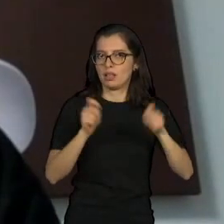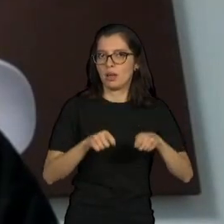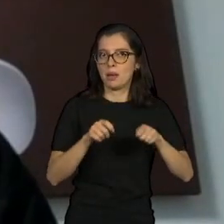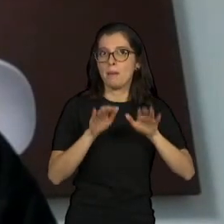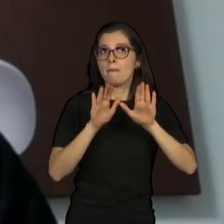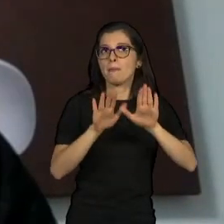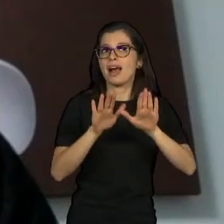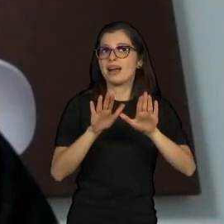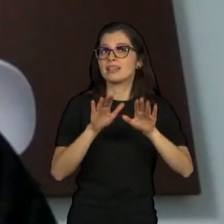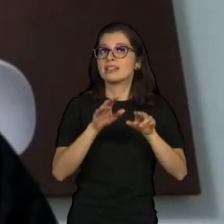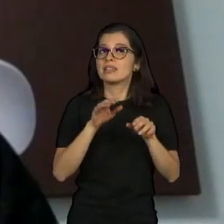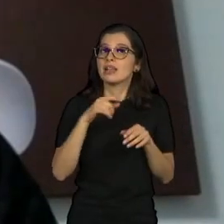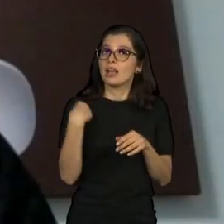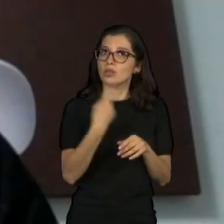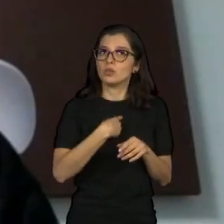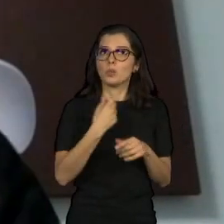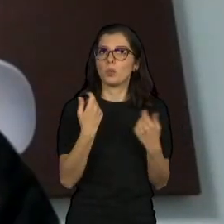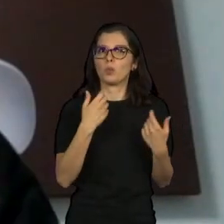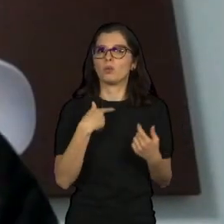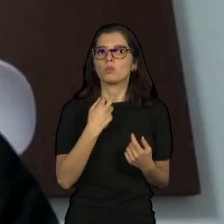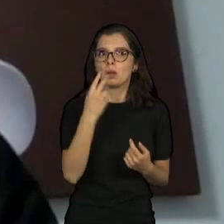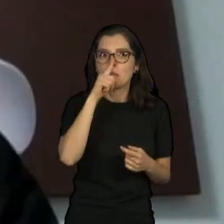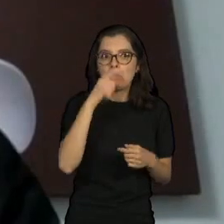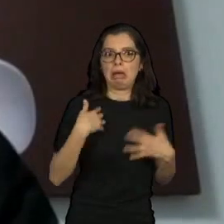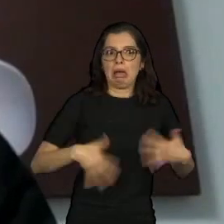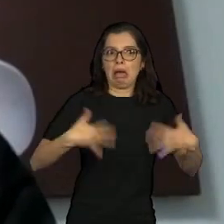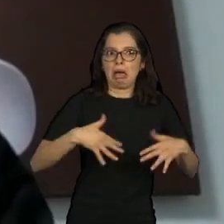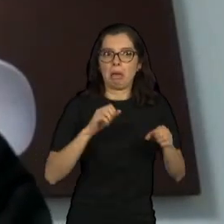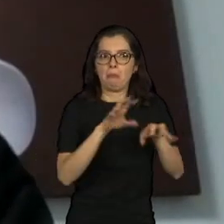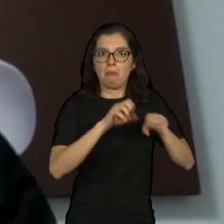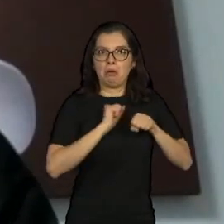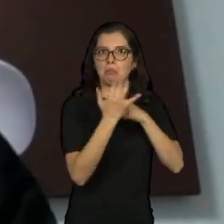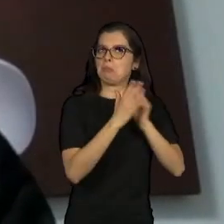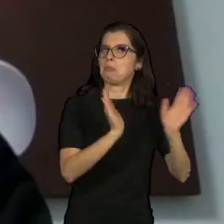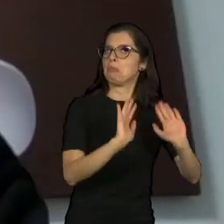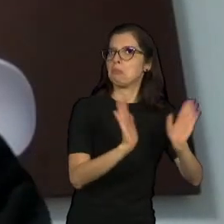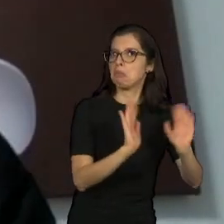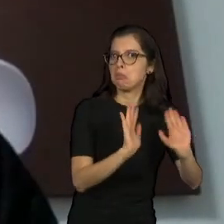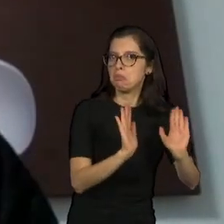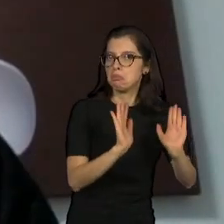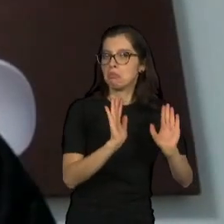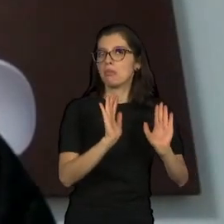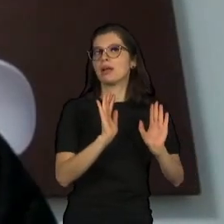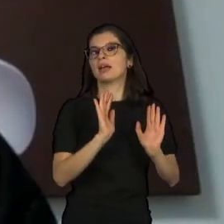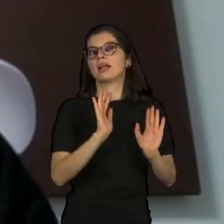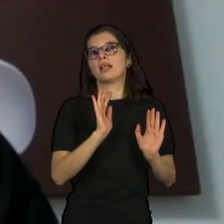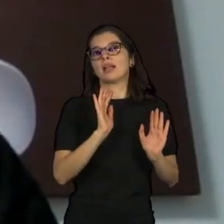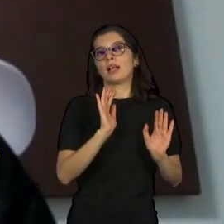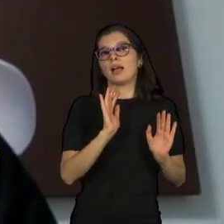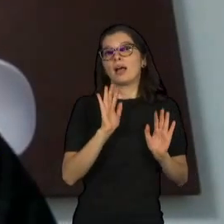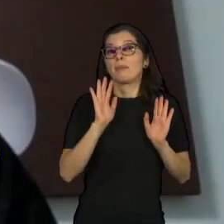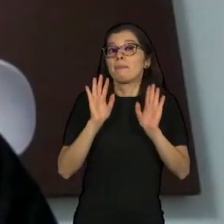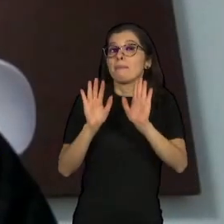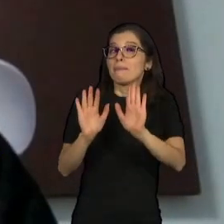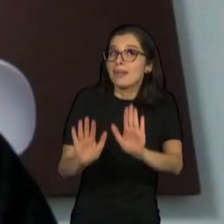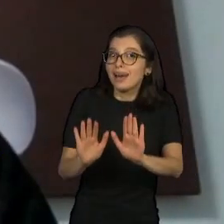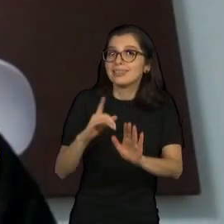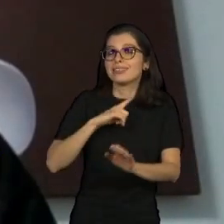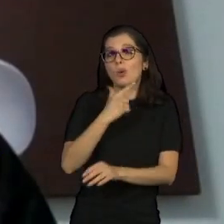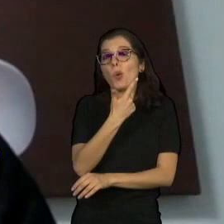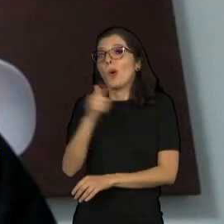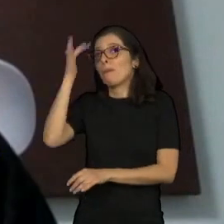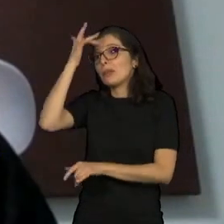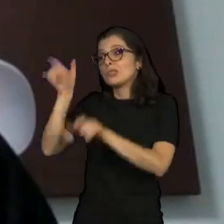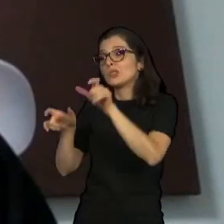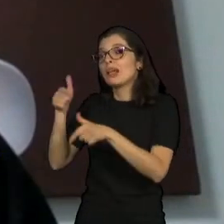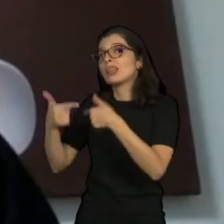so we don't really have to face the danger of getting infected on a daily basis, but, of course, many